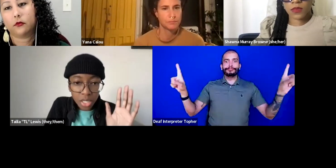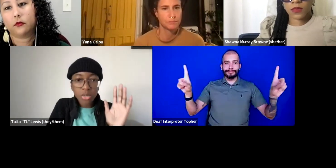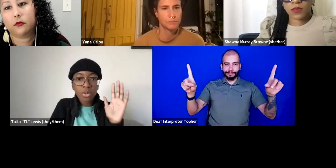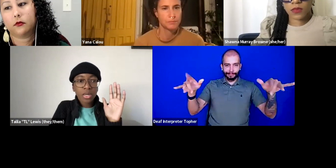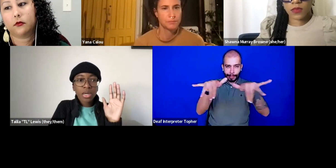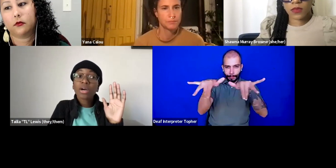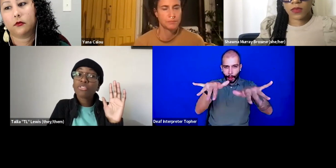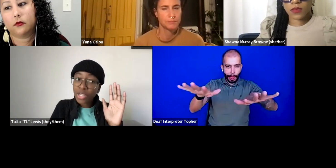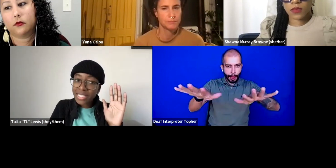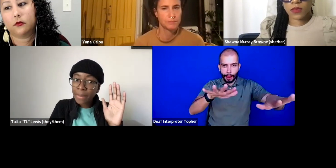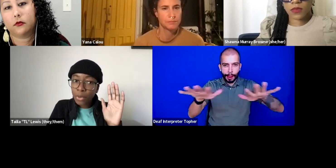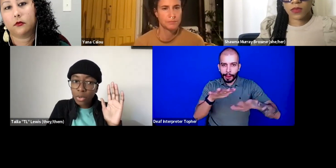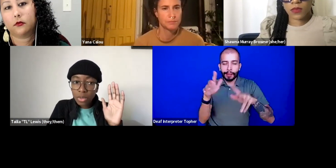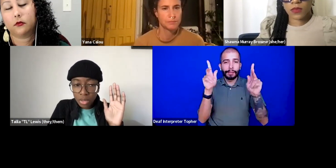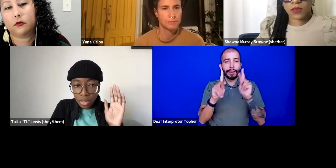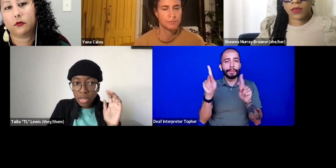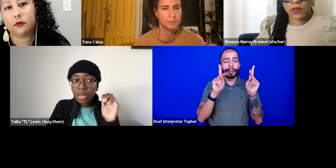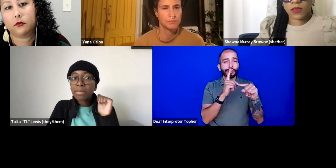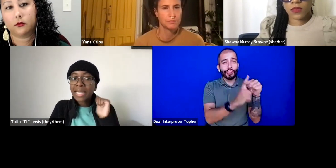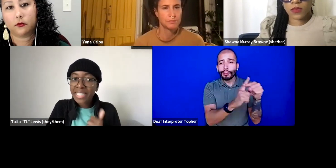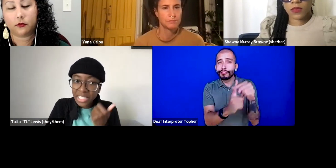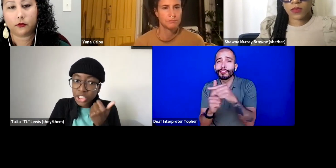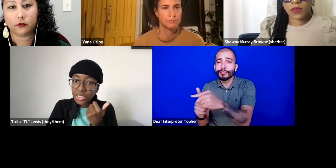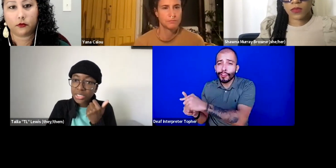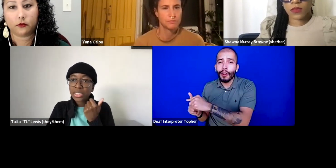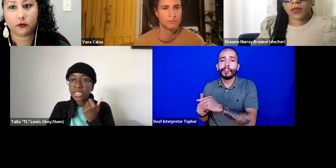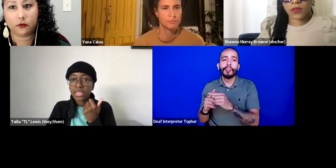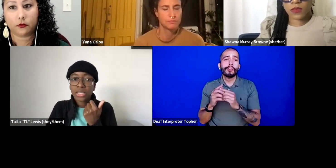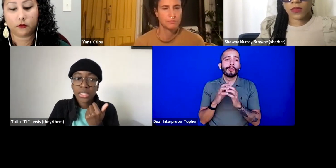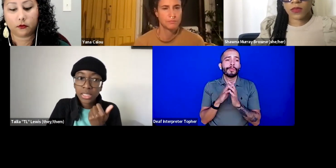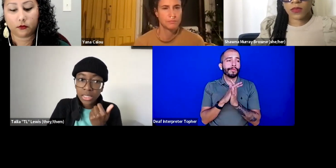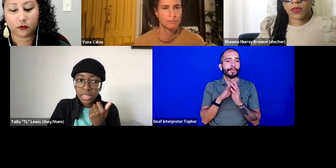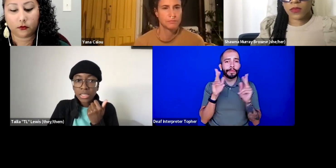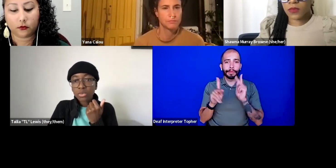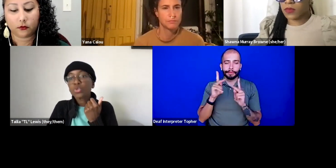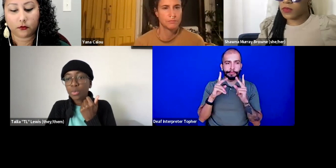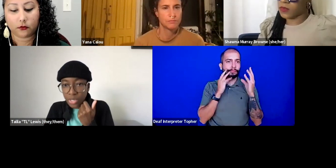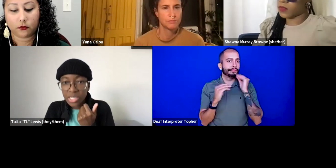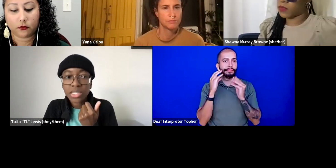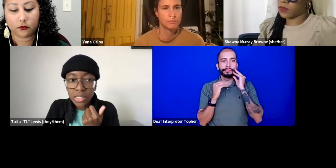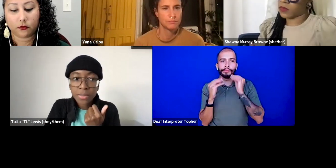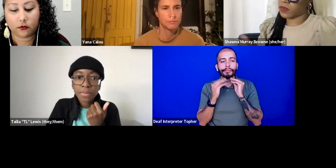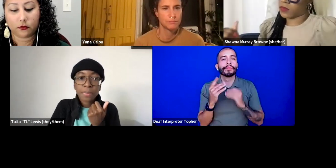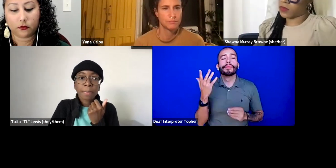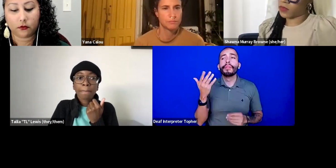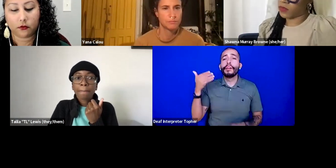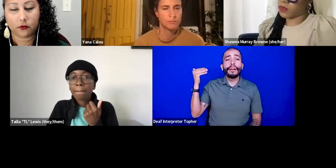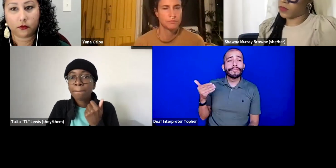cyclically so. For example, plantations, which were prisons,